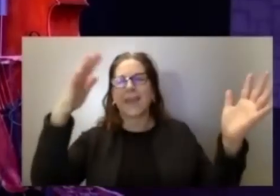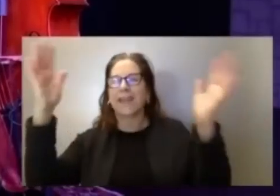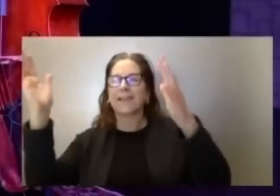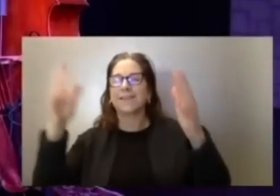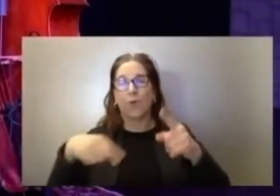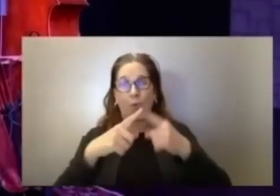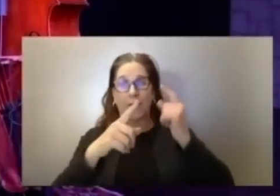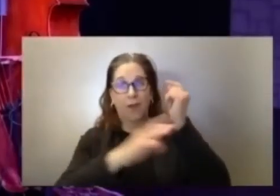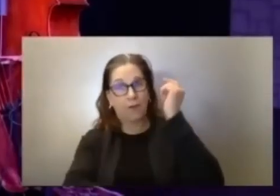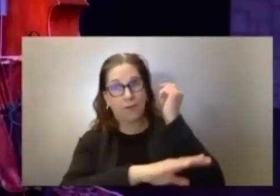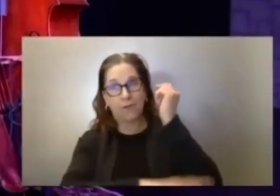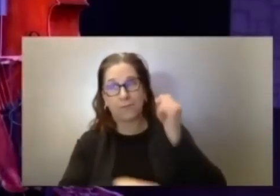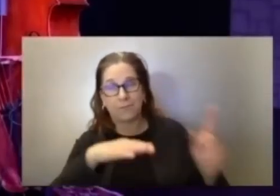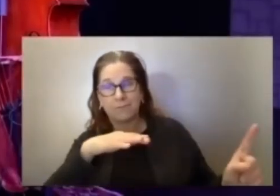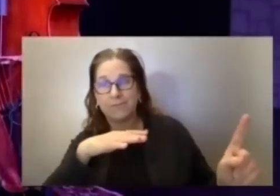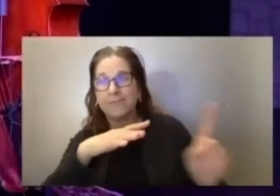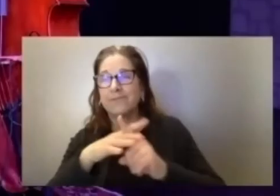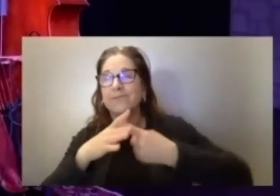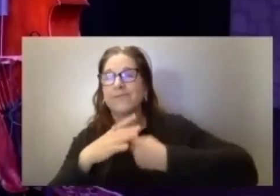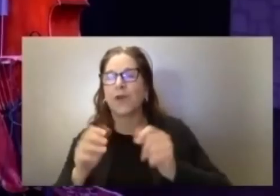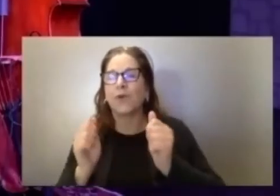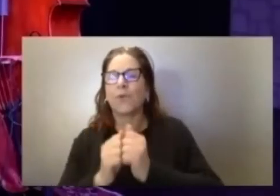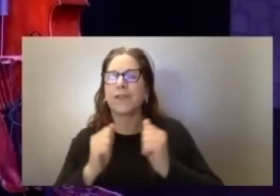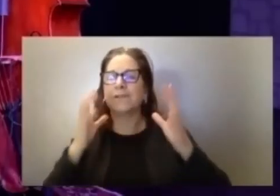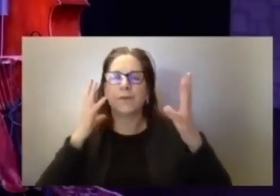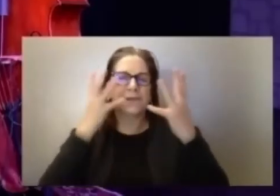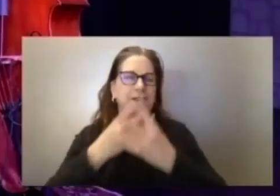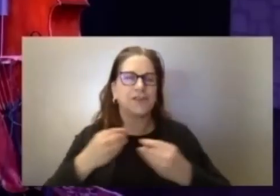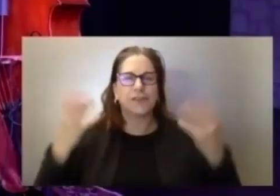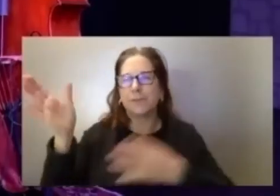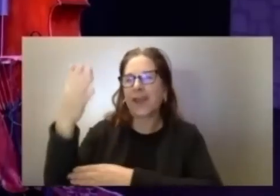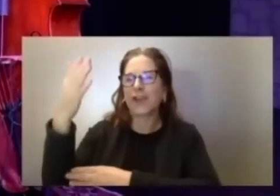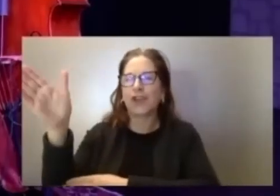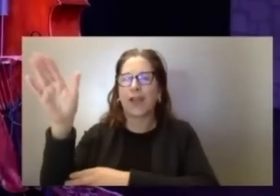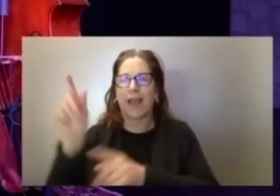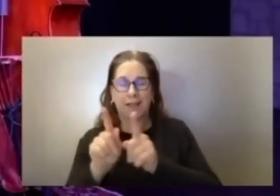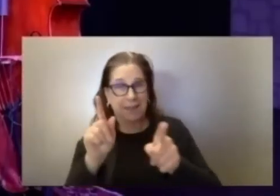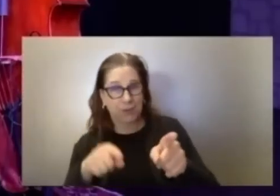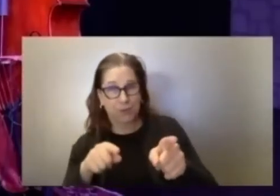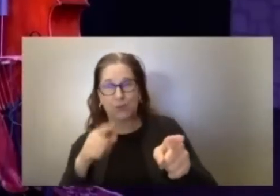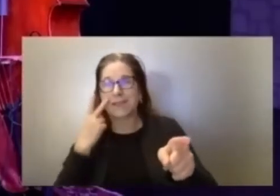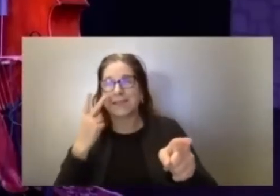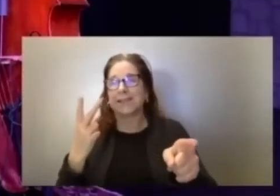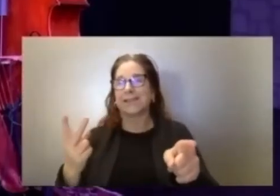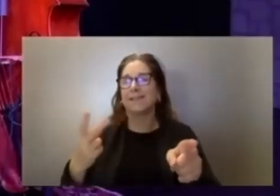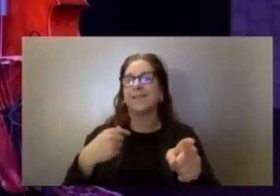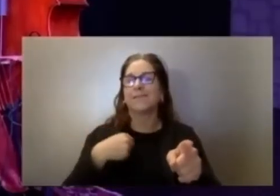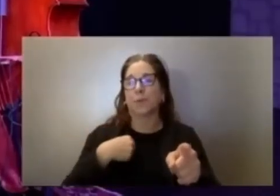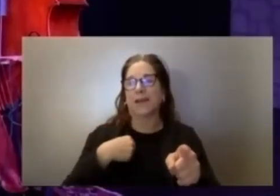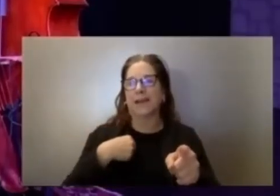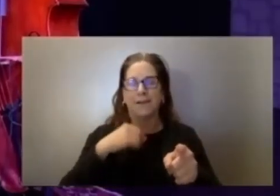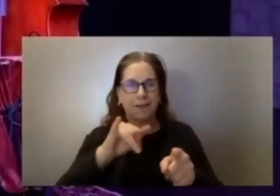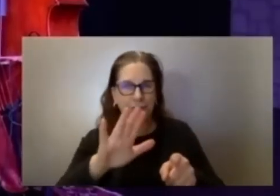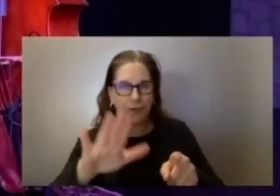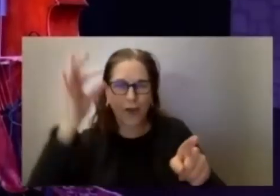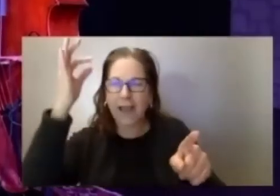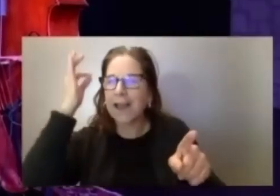autumn rises with its spacious banner, it is you I see. For me, it is your hair that separates the